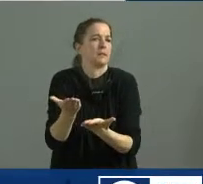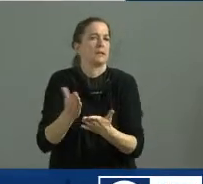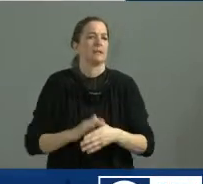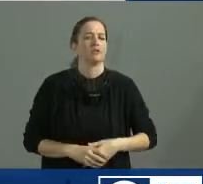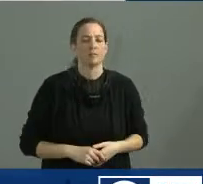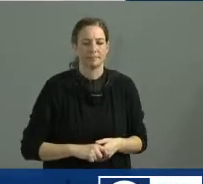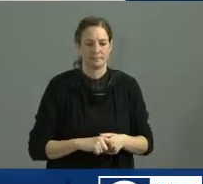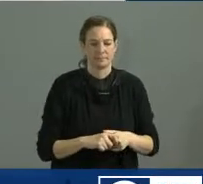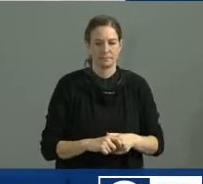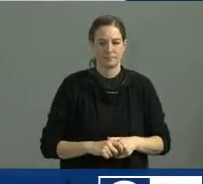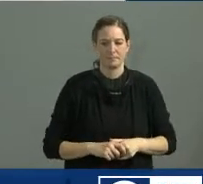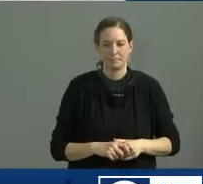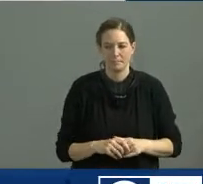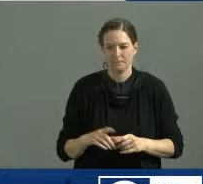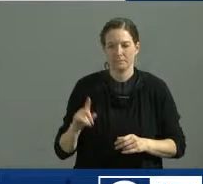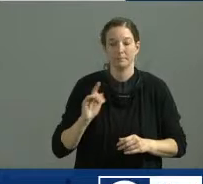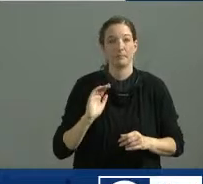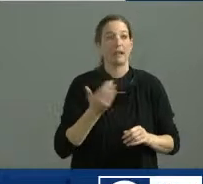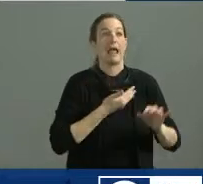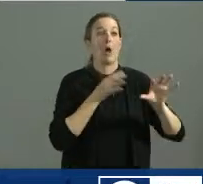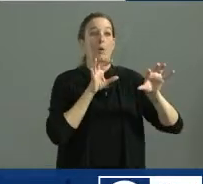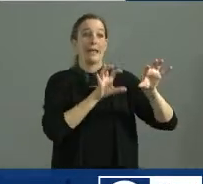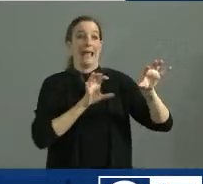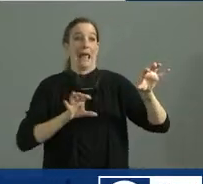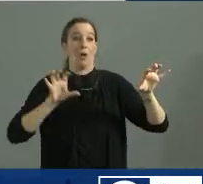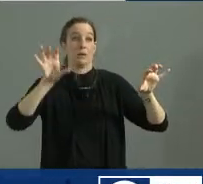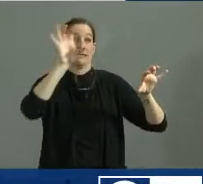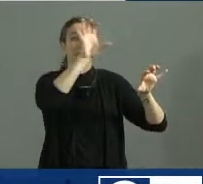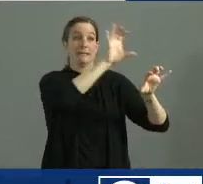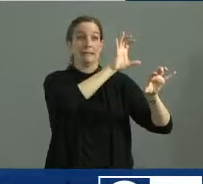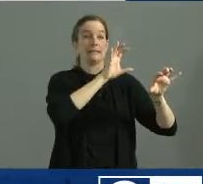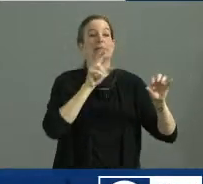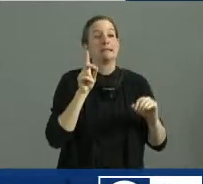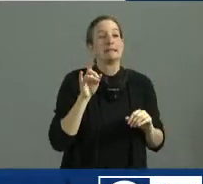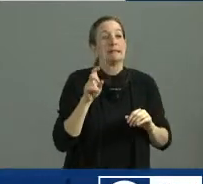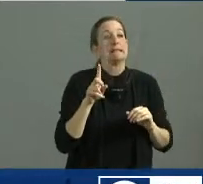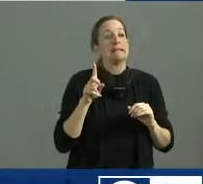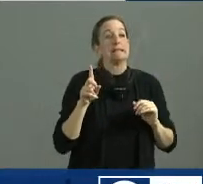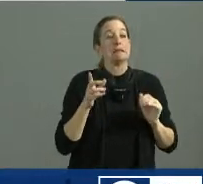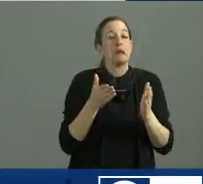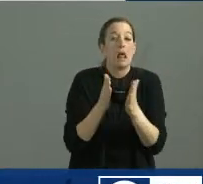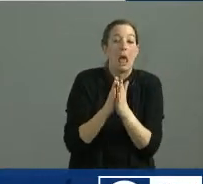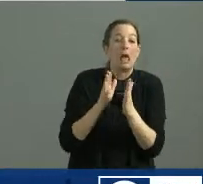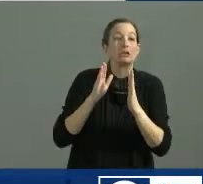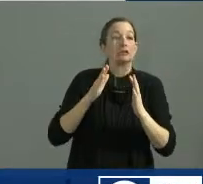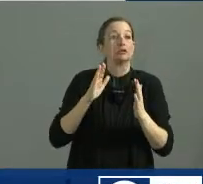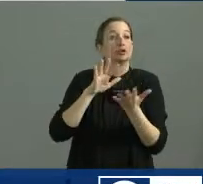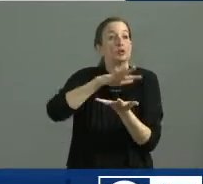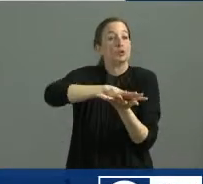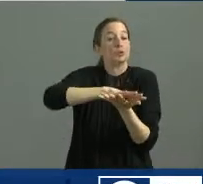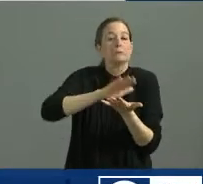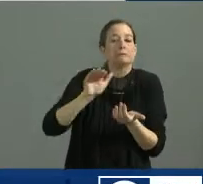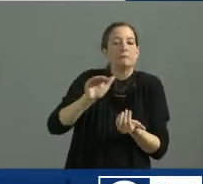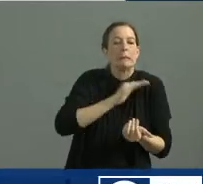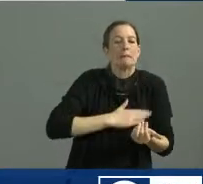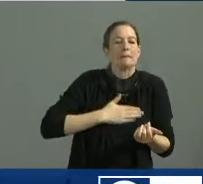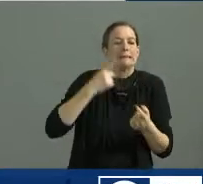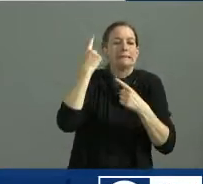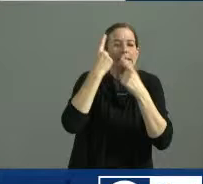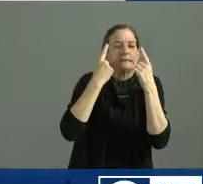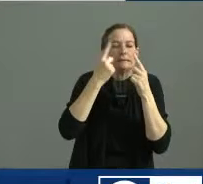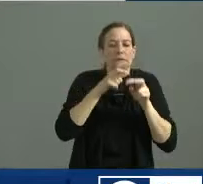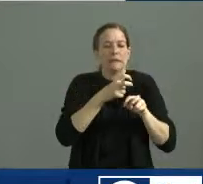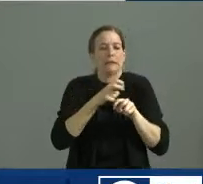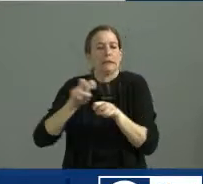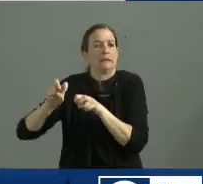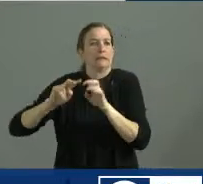schools to consider going to a virtual option. They are all in that substantial range. Again, you know, like you just said, you're correct.